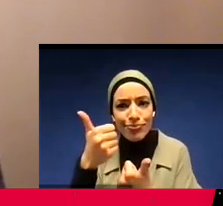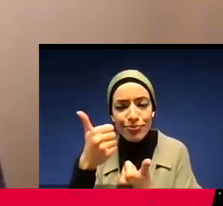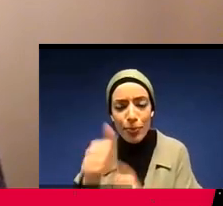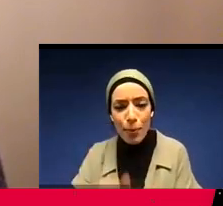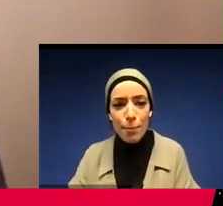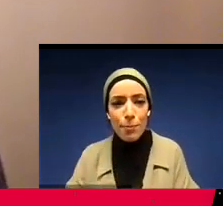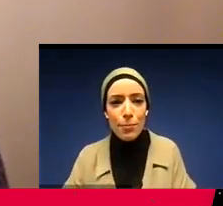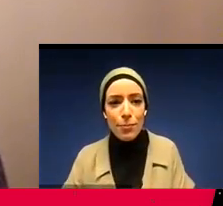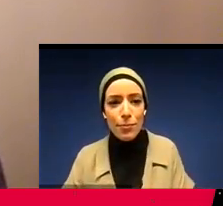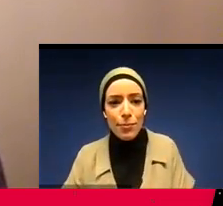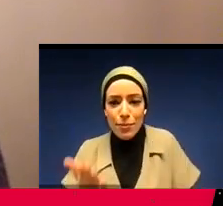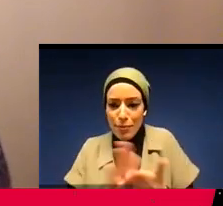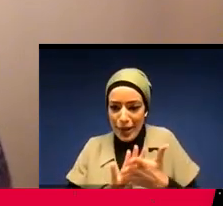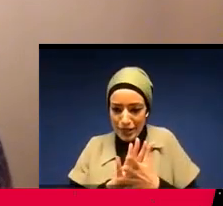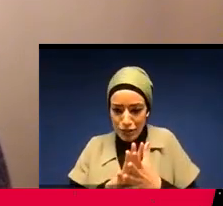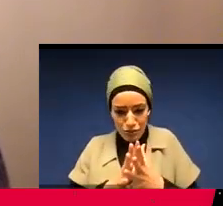them and to not